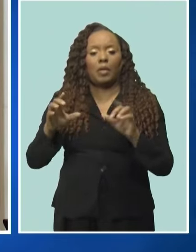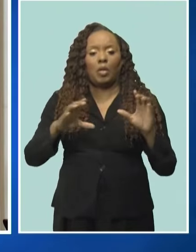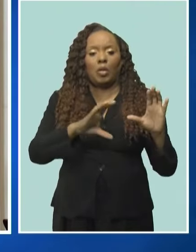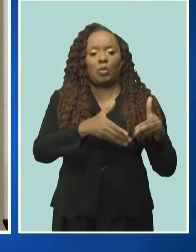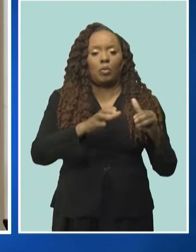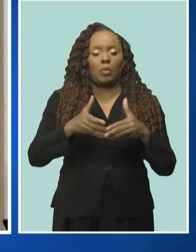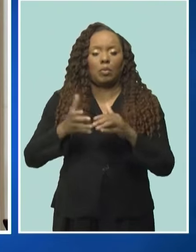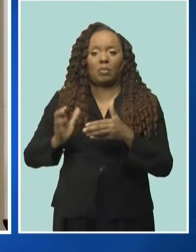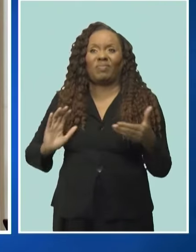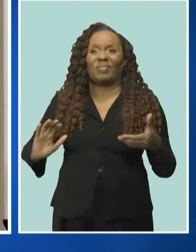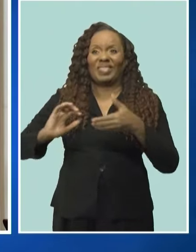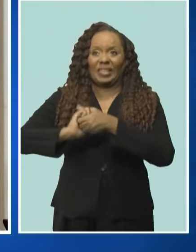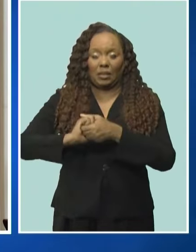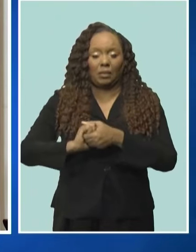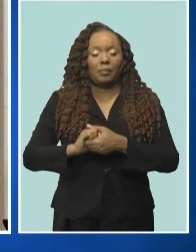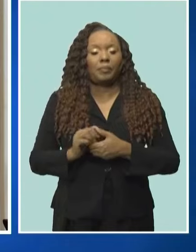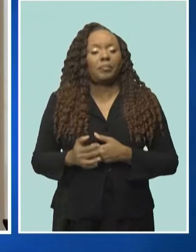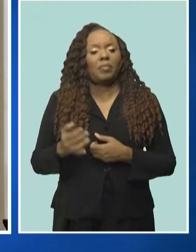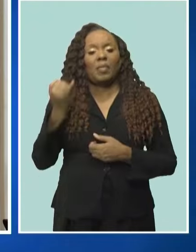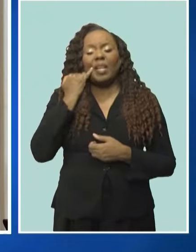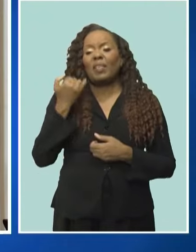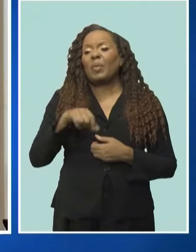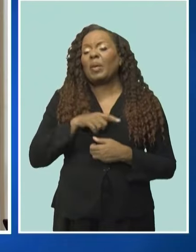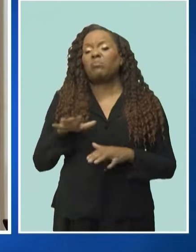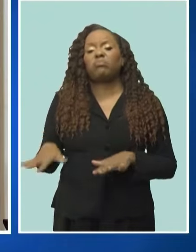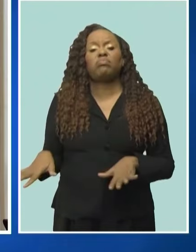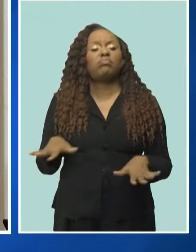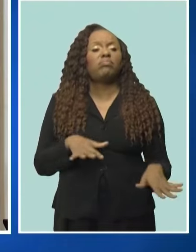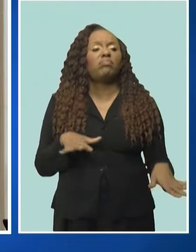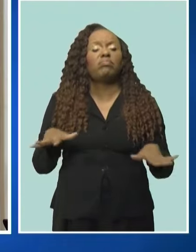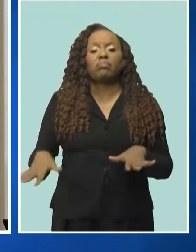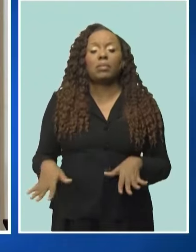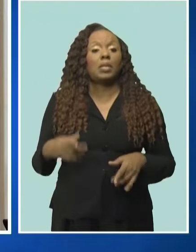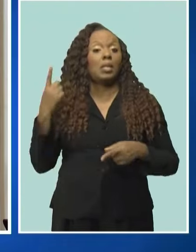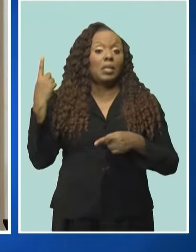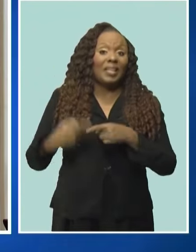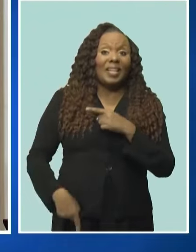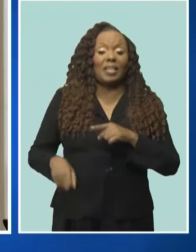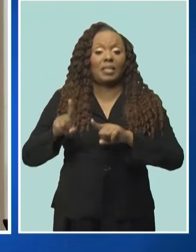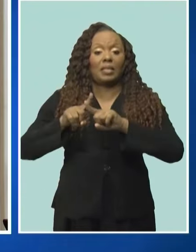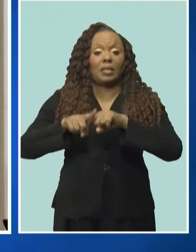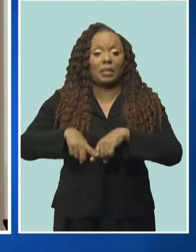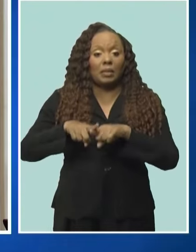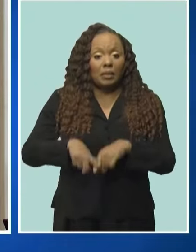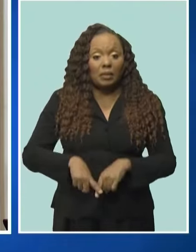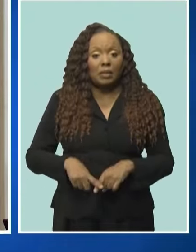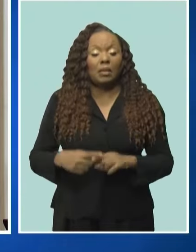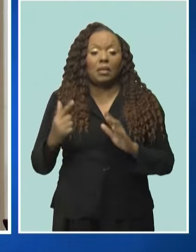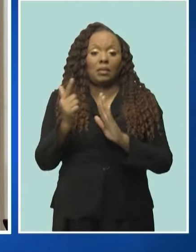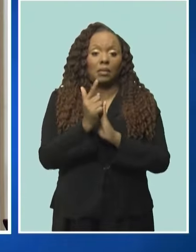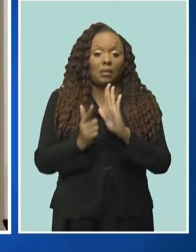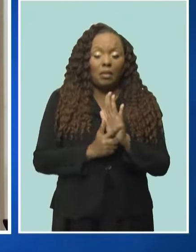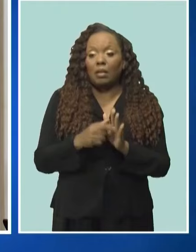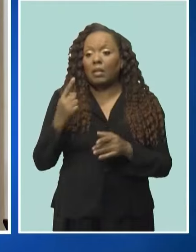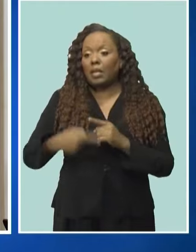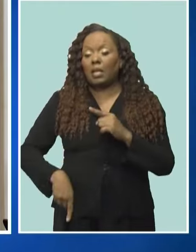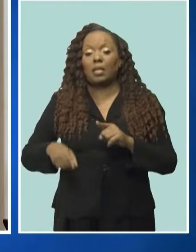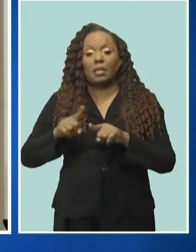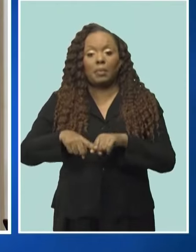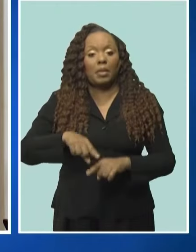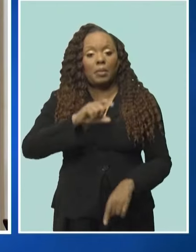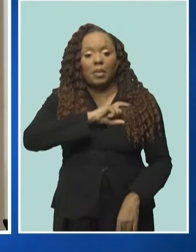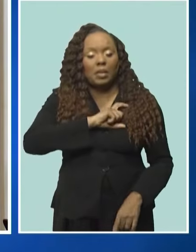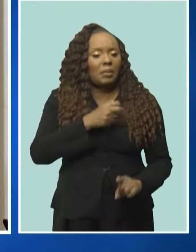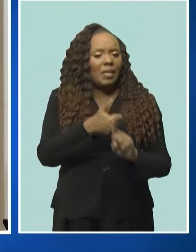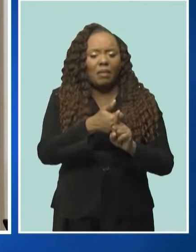unless Bajans step up and help claim it, you can't rely only on the law enforcement officers.